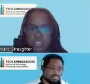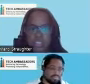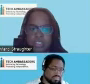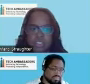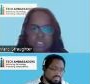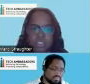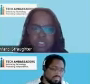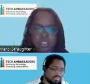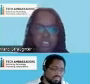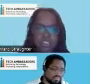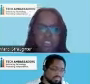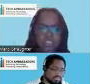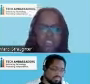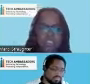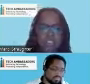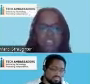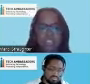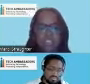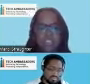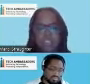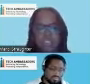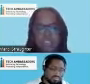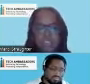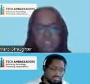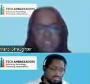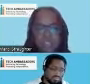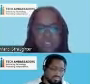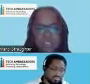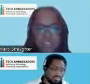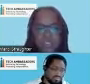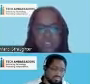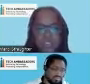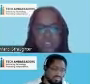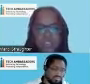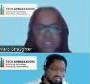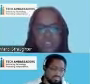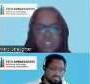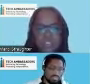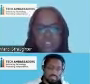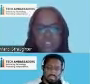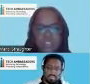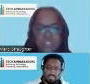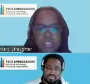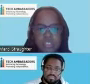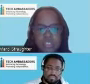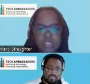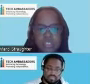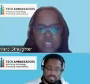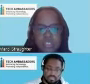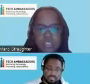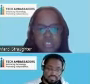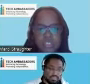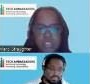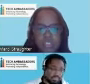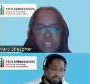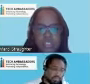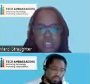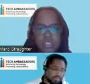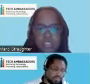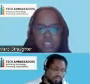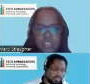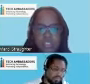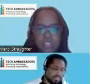And I'm going to have Nate chime in here and just talk a little bit about two-factor authentication, also called multi-factor